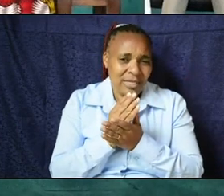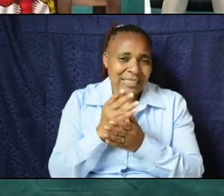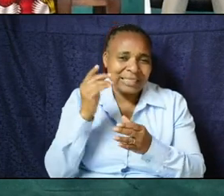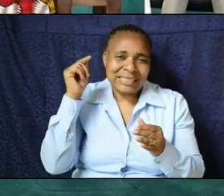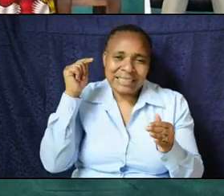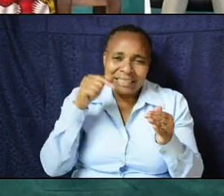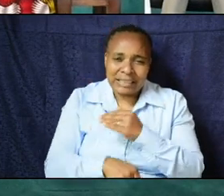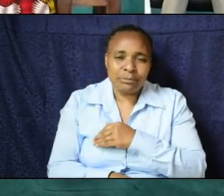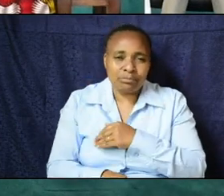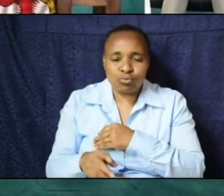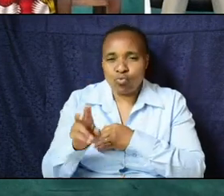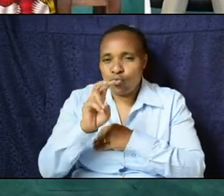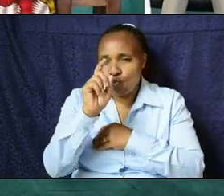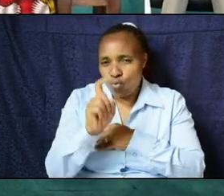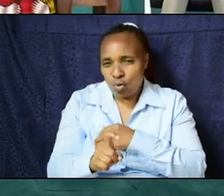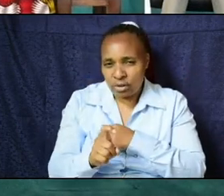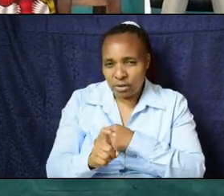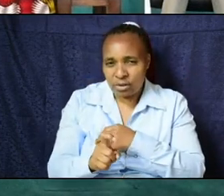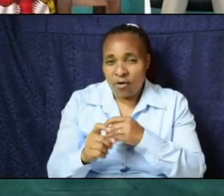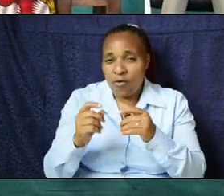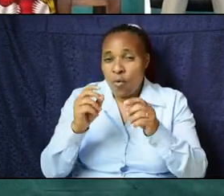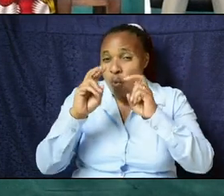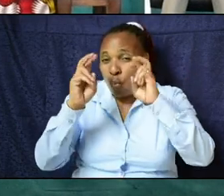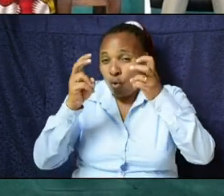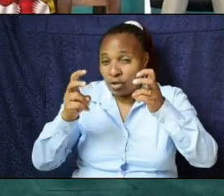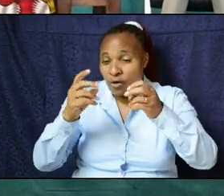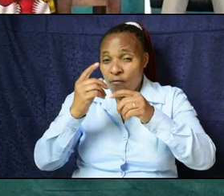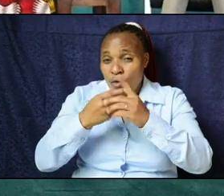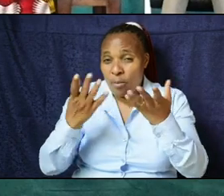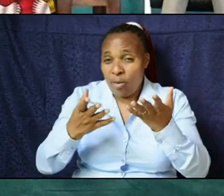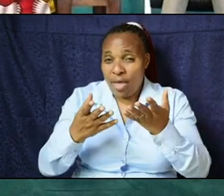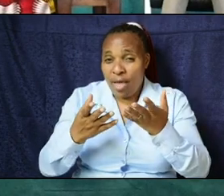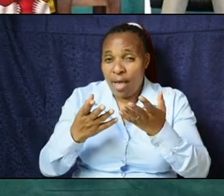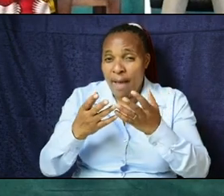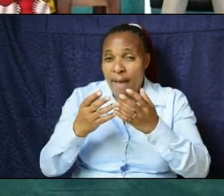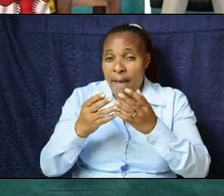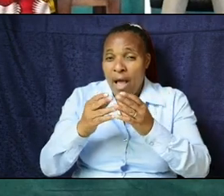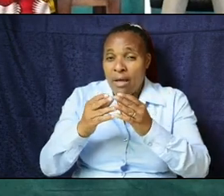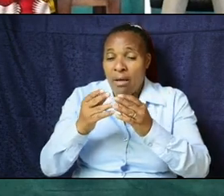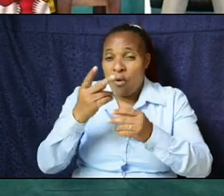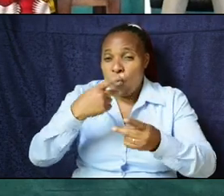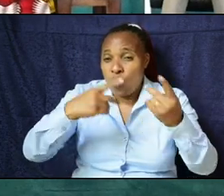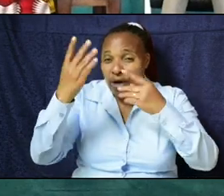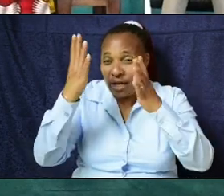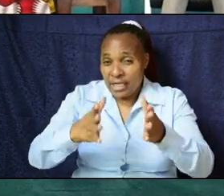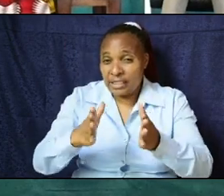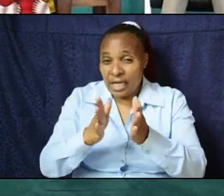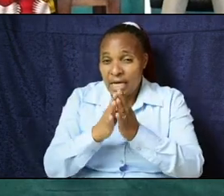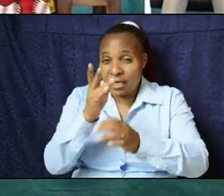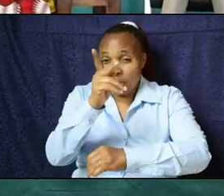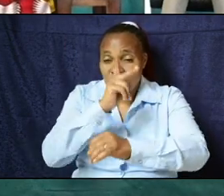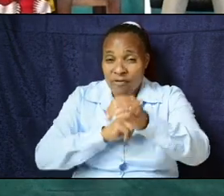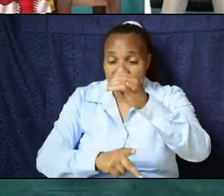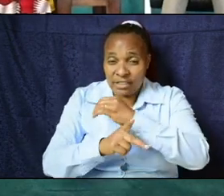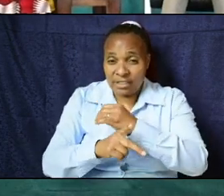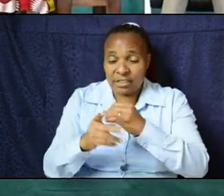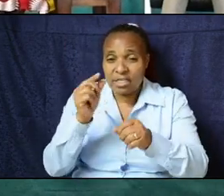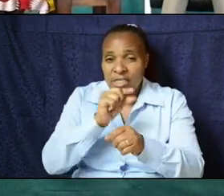deep quote by Ellen White from the book Patriarchs and Prophets in the Flashlight. I'd like Grace to read that for